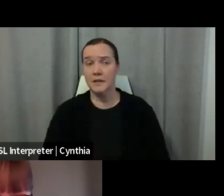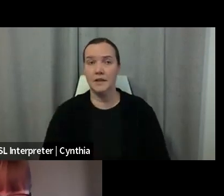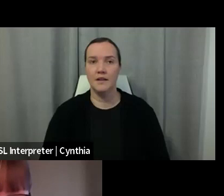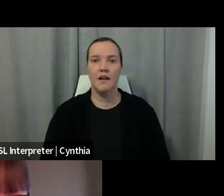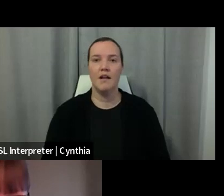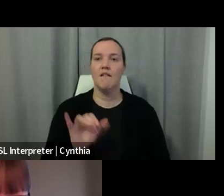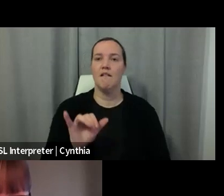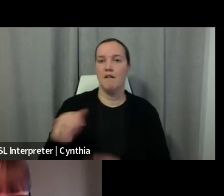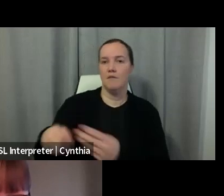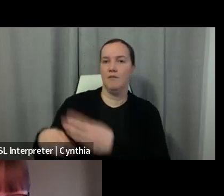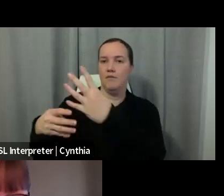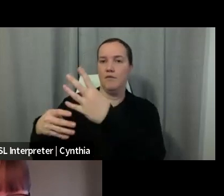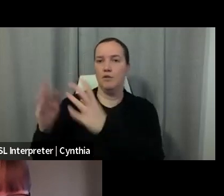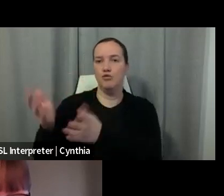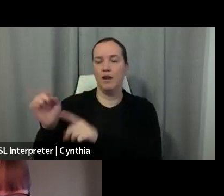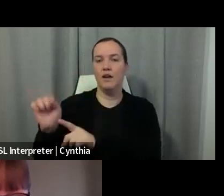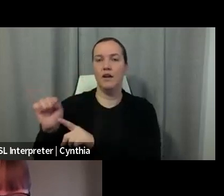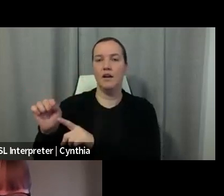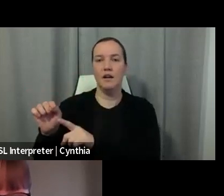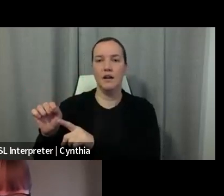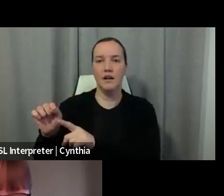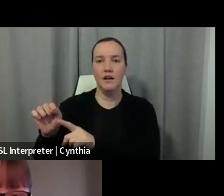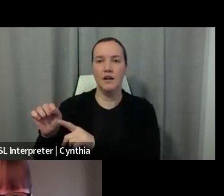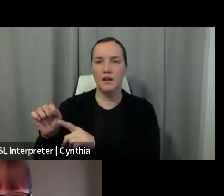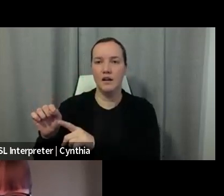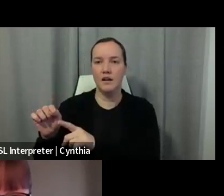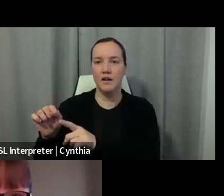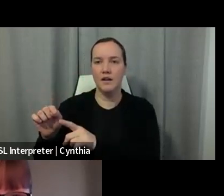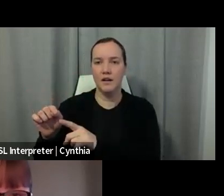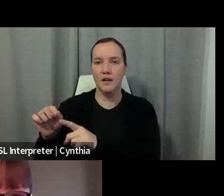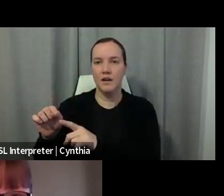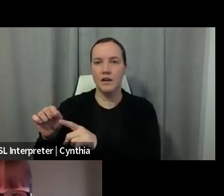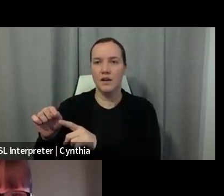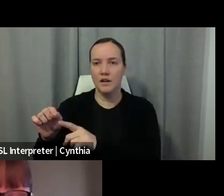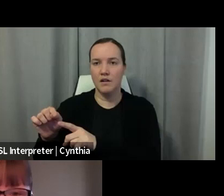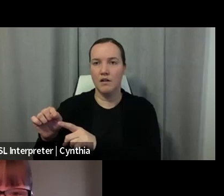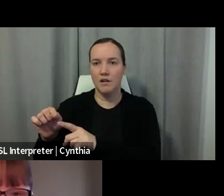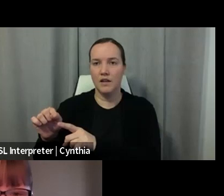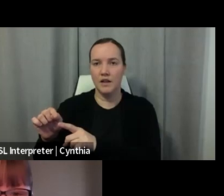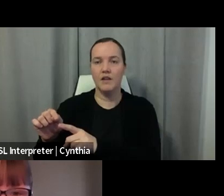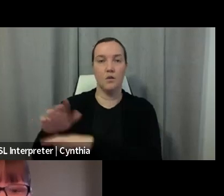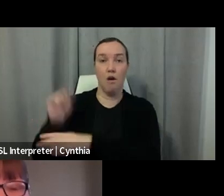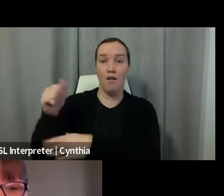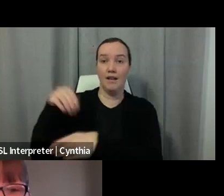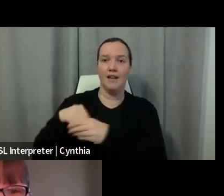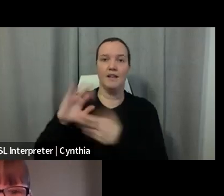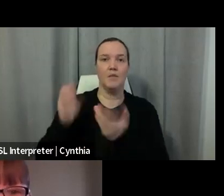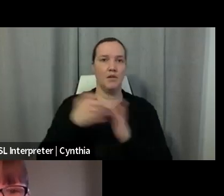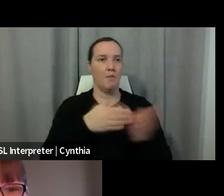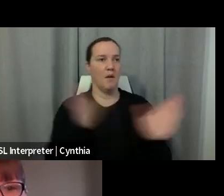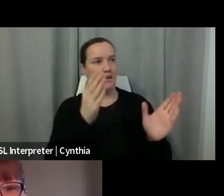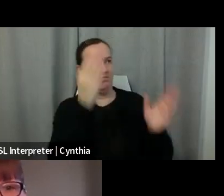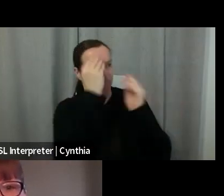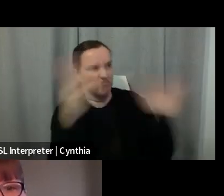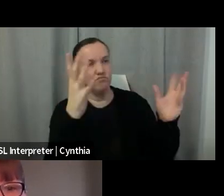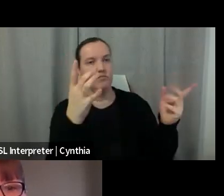I'm seeing here calling in rather than public calling out, right? So that's when you're moving into more positive. And then